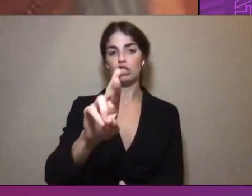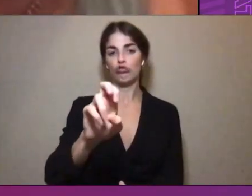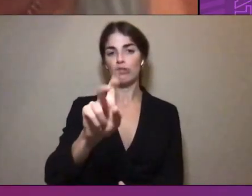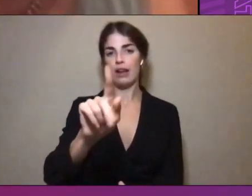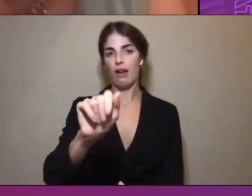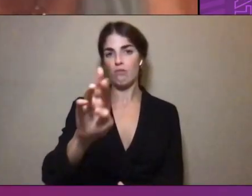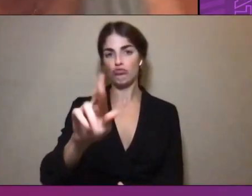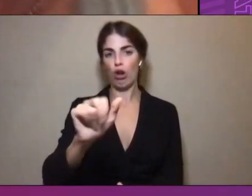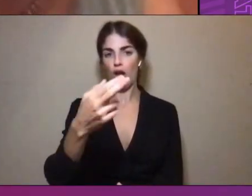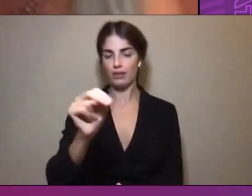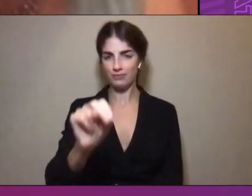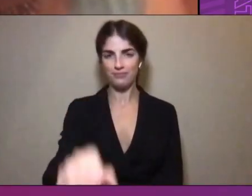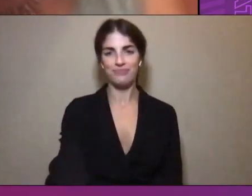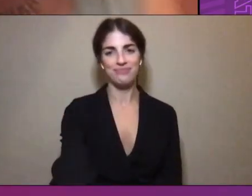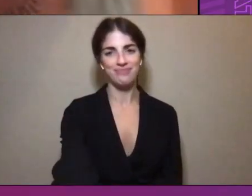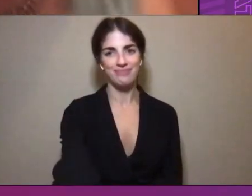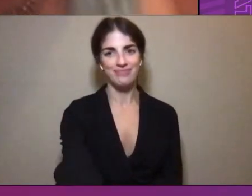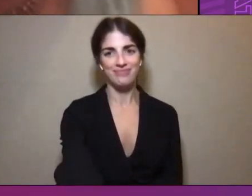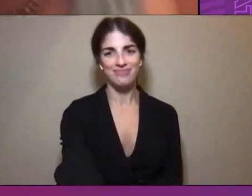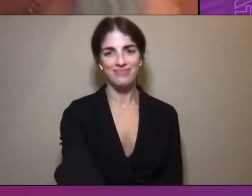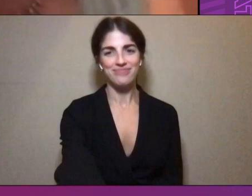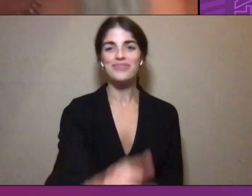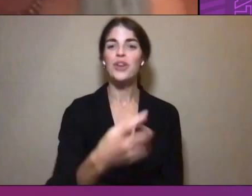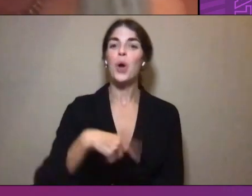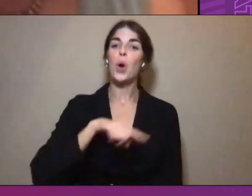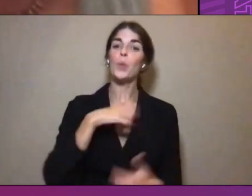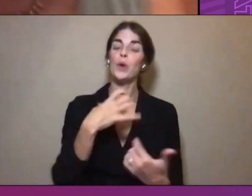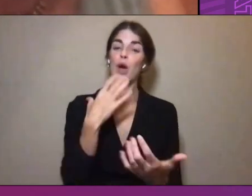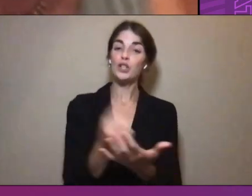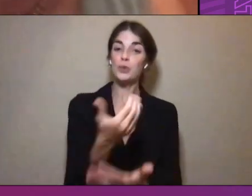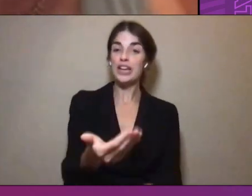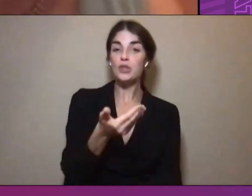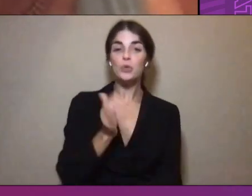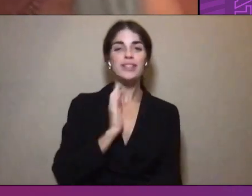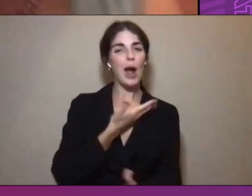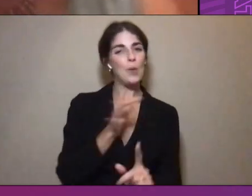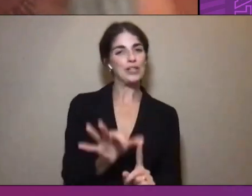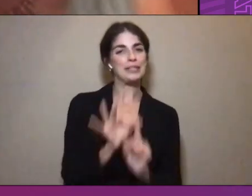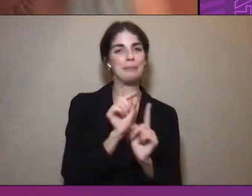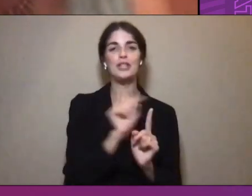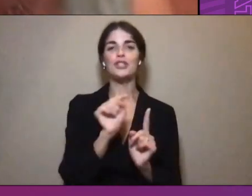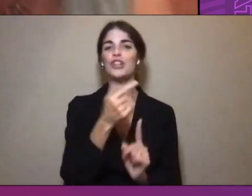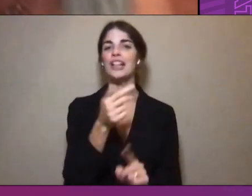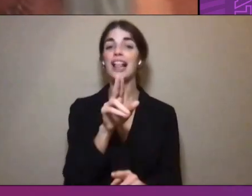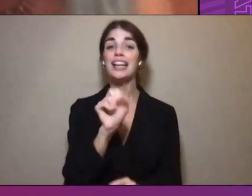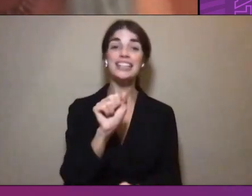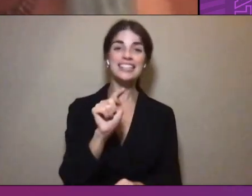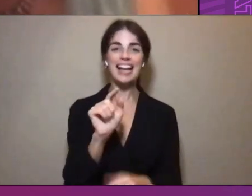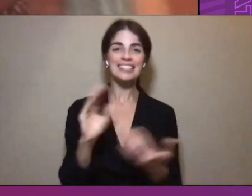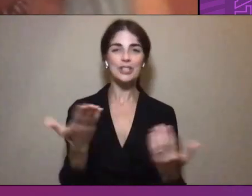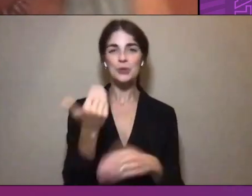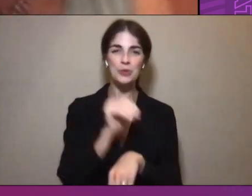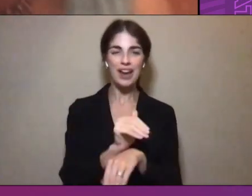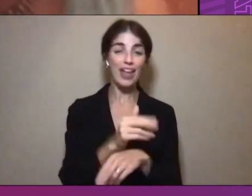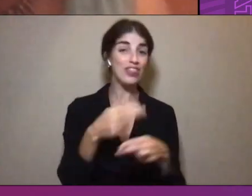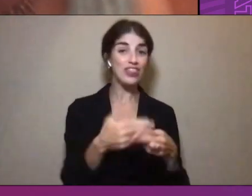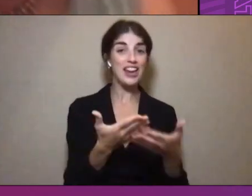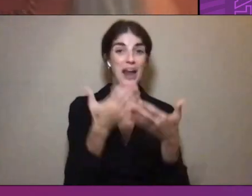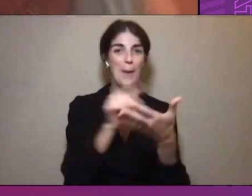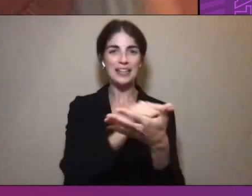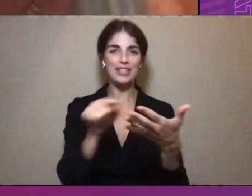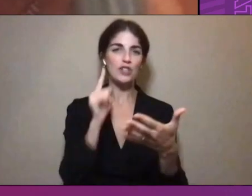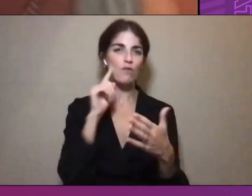Thank you, Amy. We would like to introduce our special guests here today, the nominees for Outstanding Direction in a Play in both